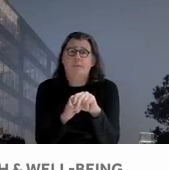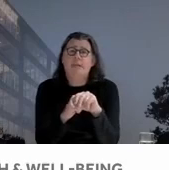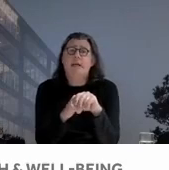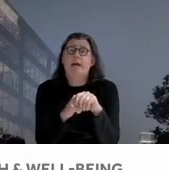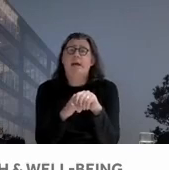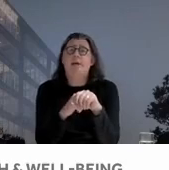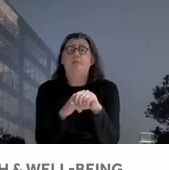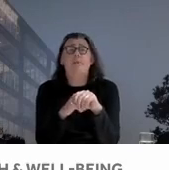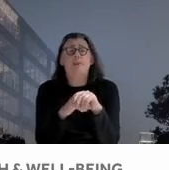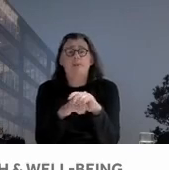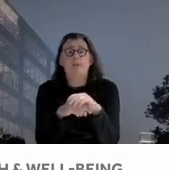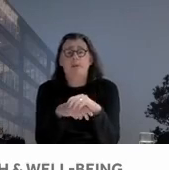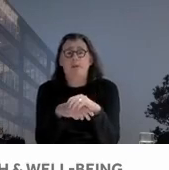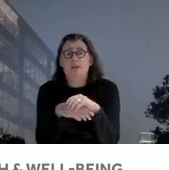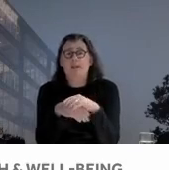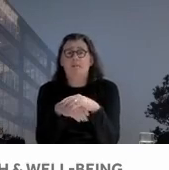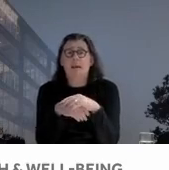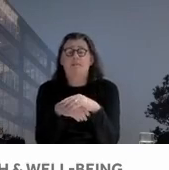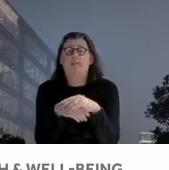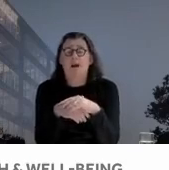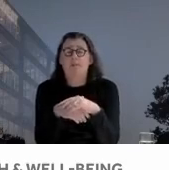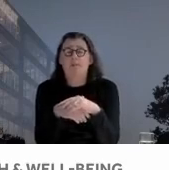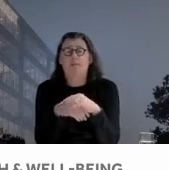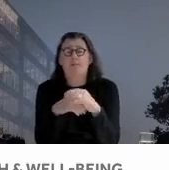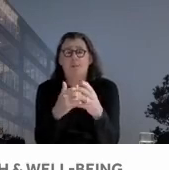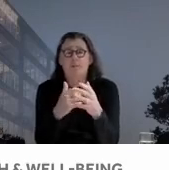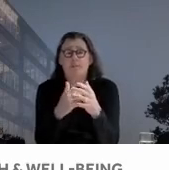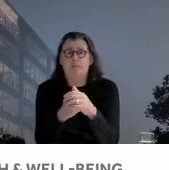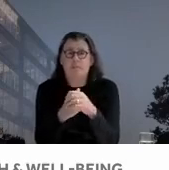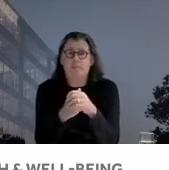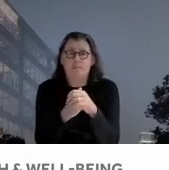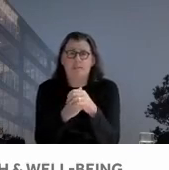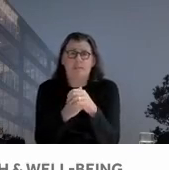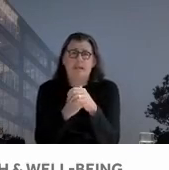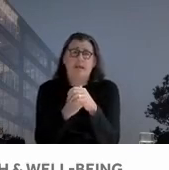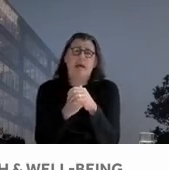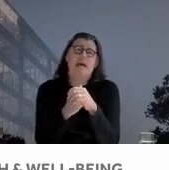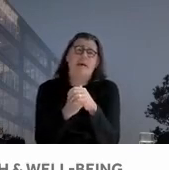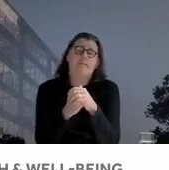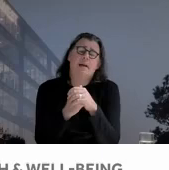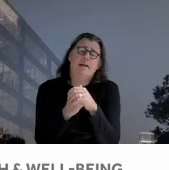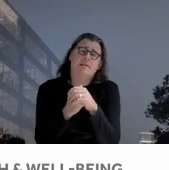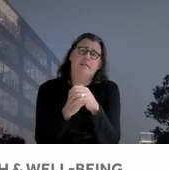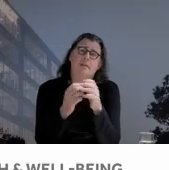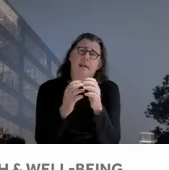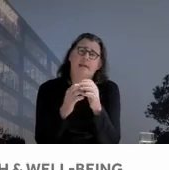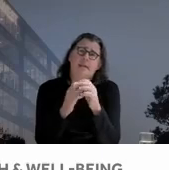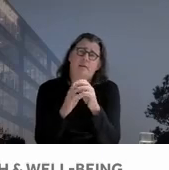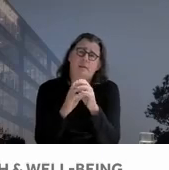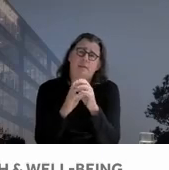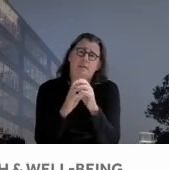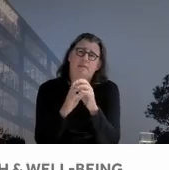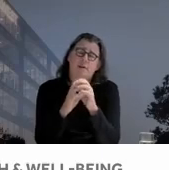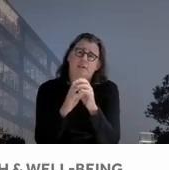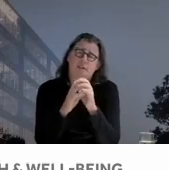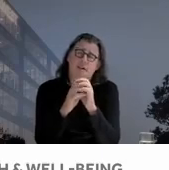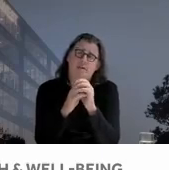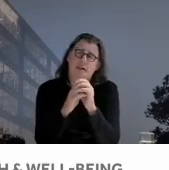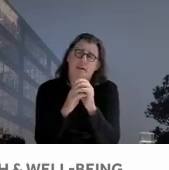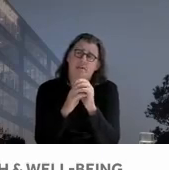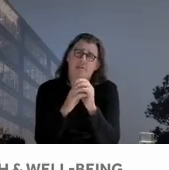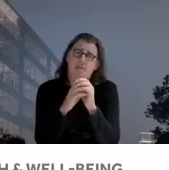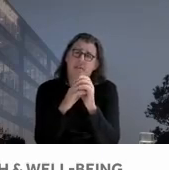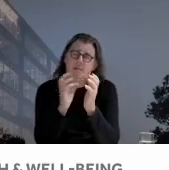remove, reusing already spent carbon, which is existing buildings, and not forgetting in all of this